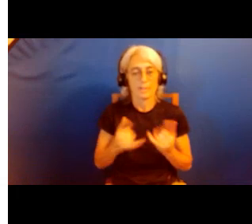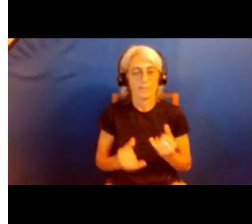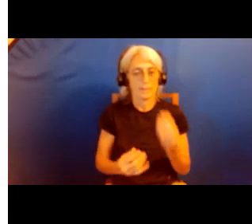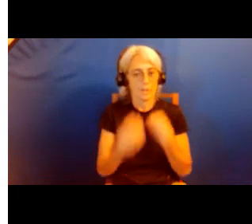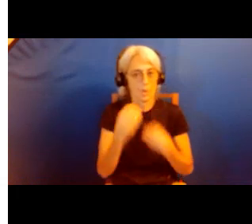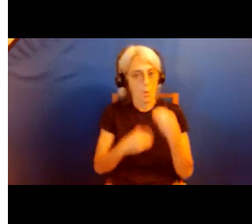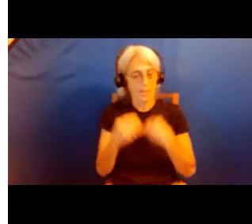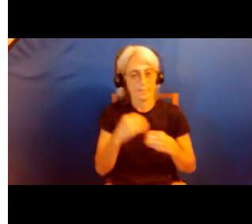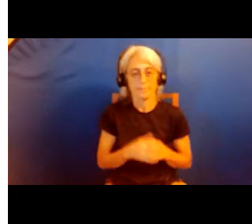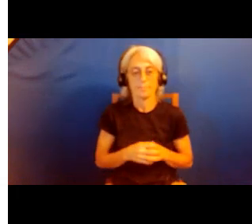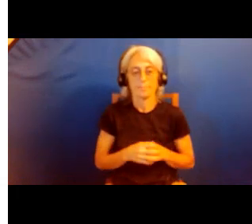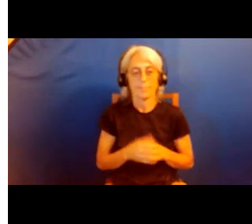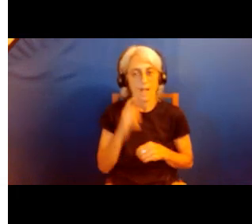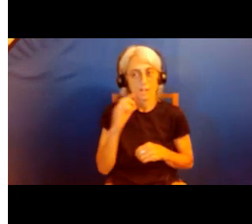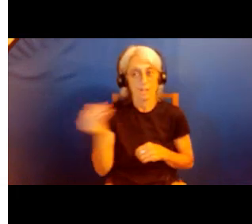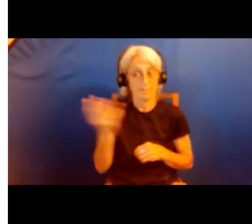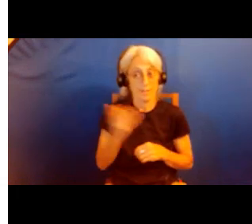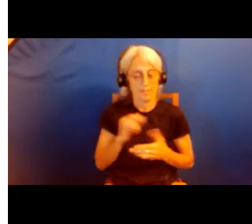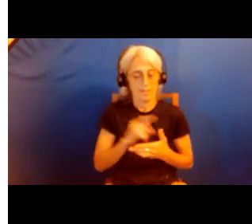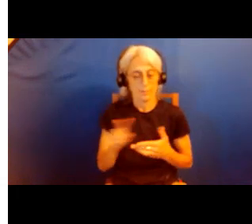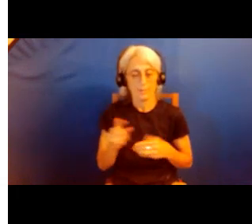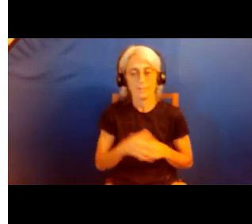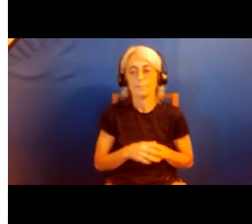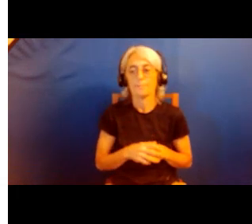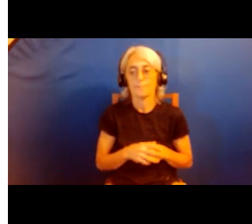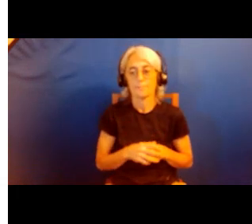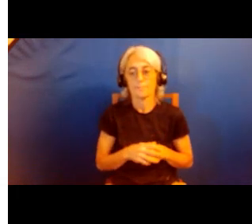that this week. Next slide, please.